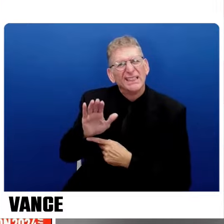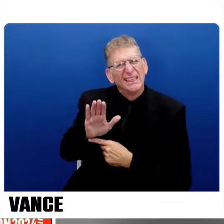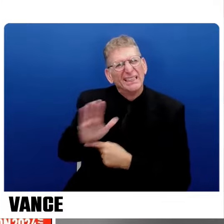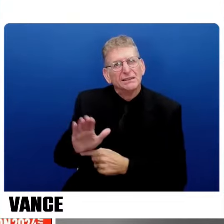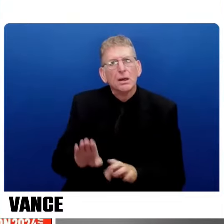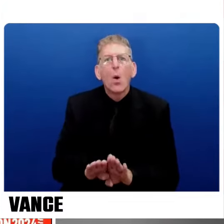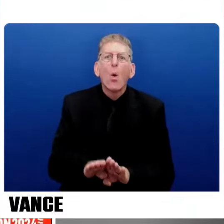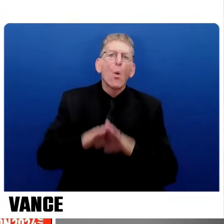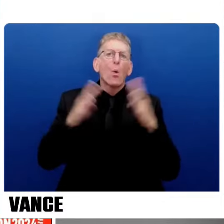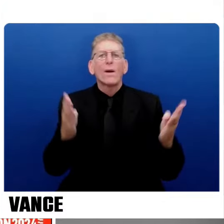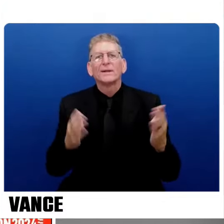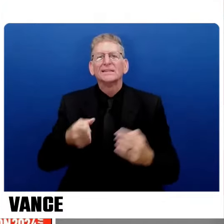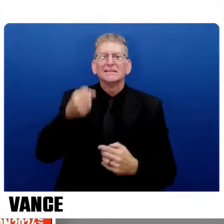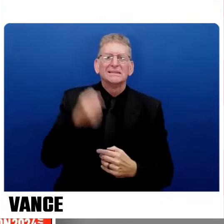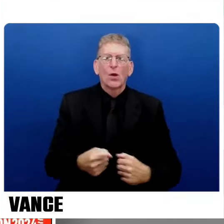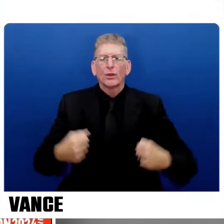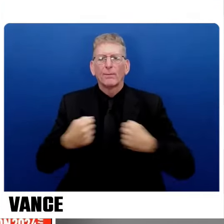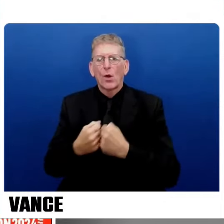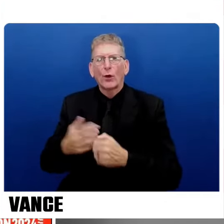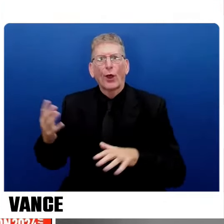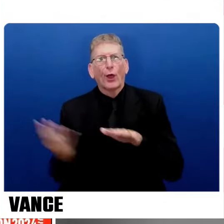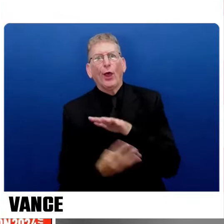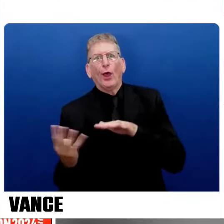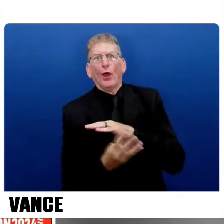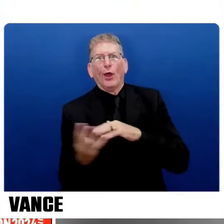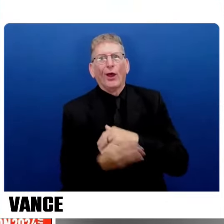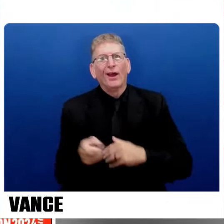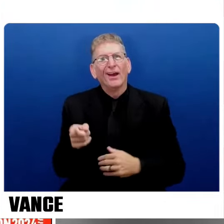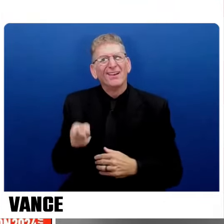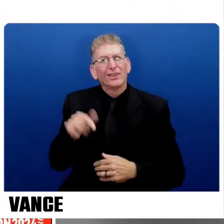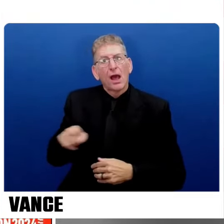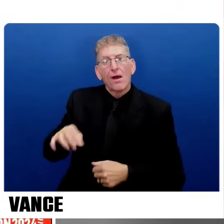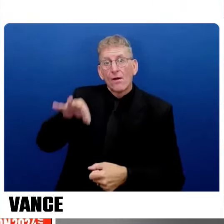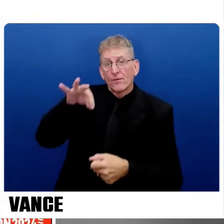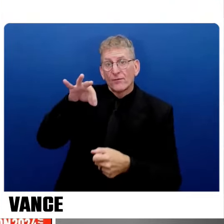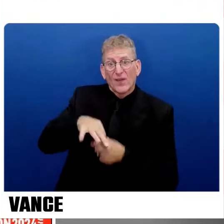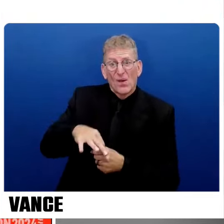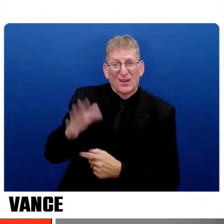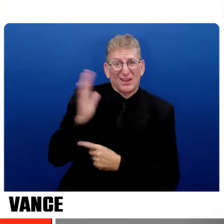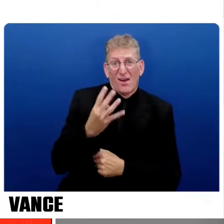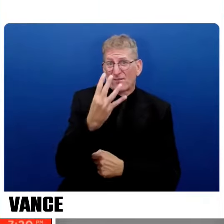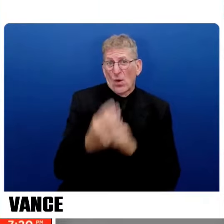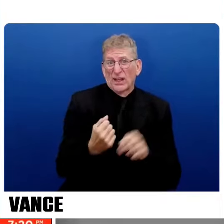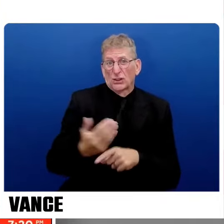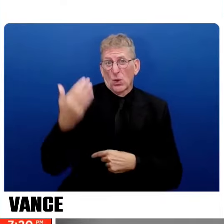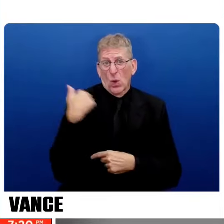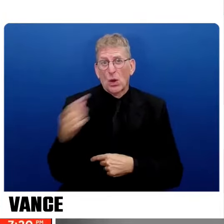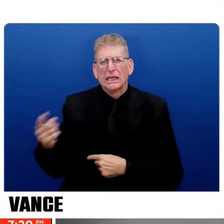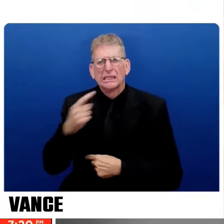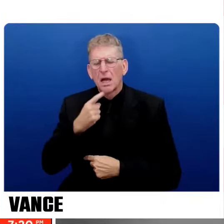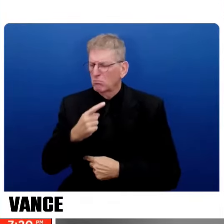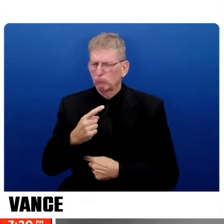said she was going to do this. Real leadership would be saying, you know what, I screwed up. We're going to go back to Donald Trump's border policies.